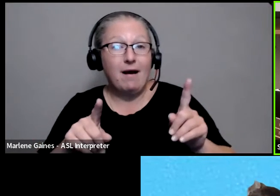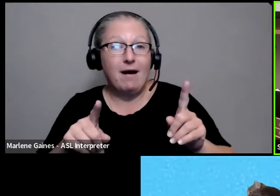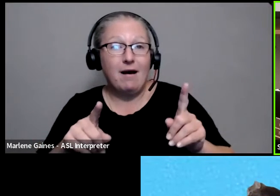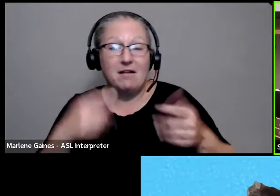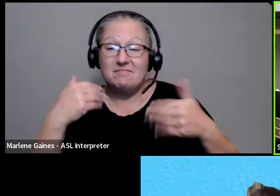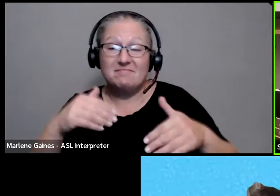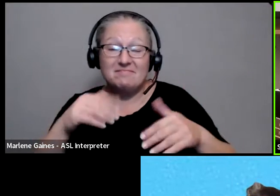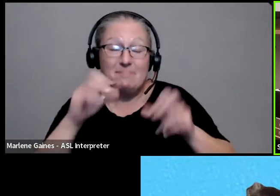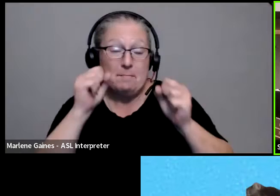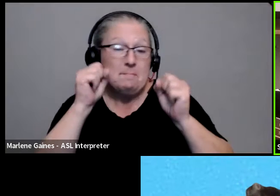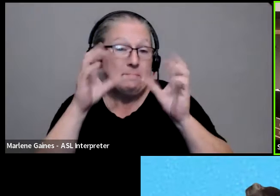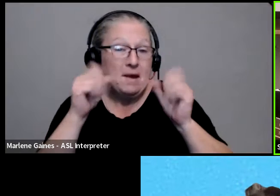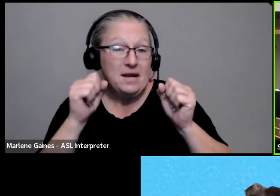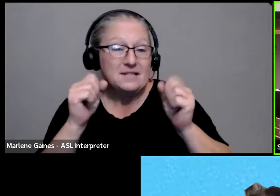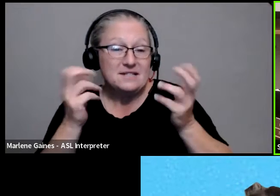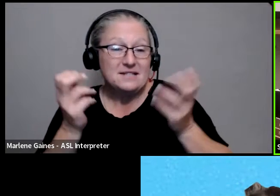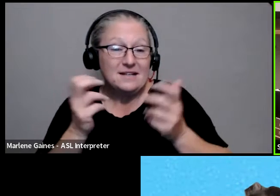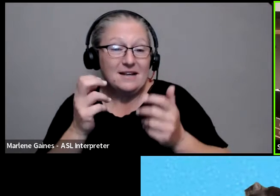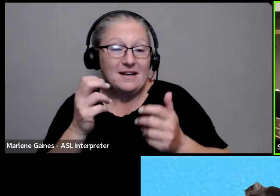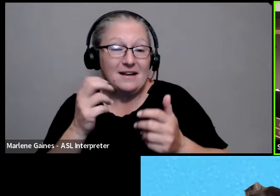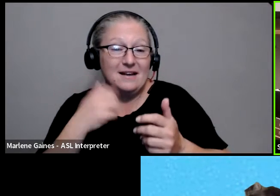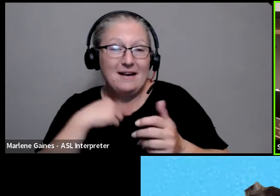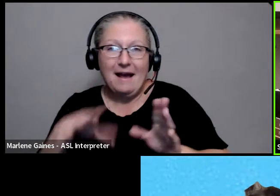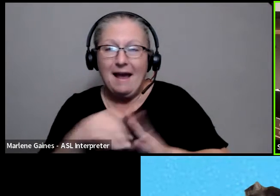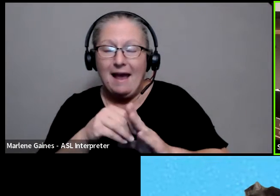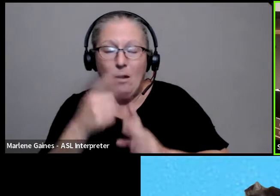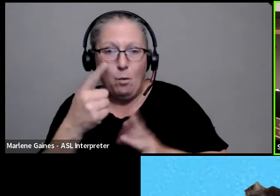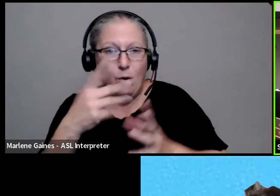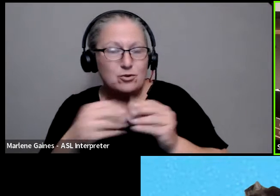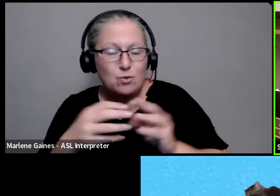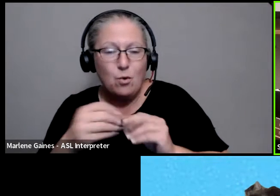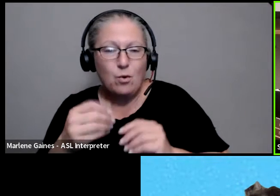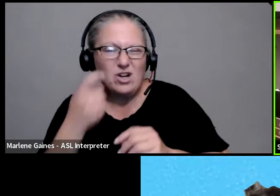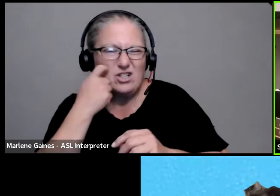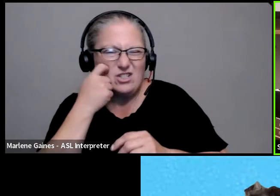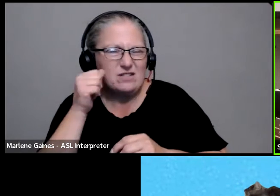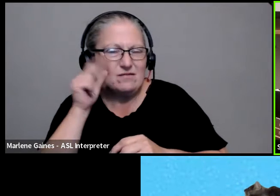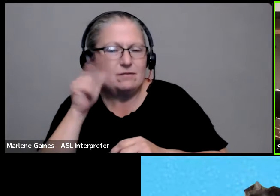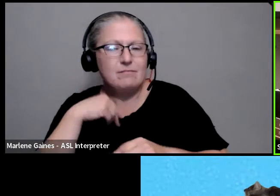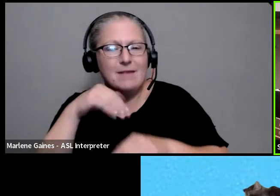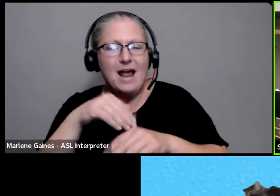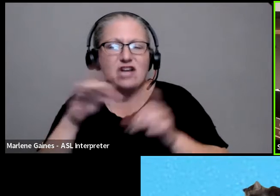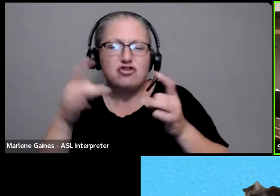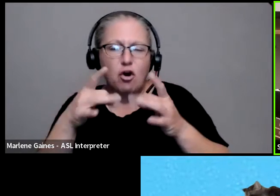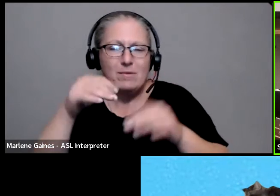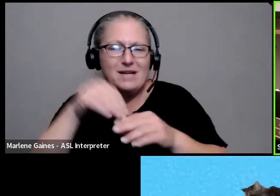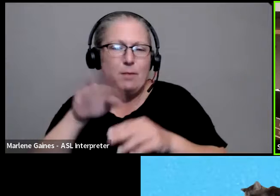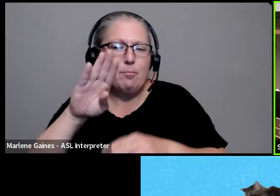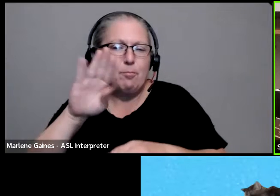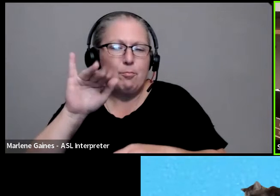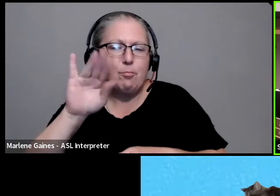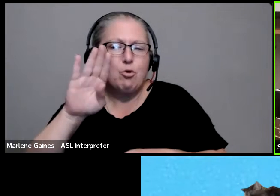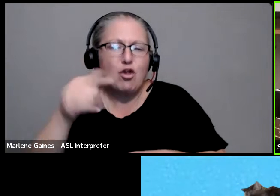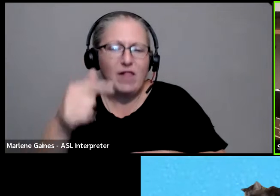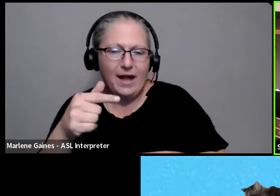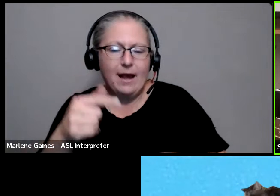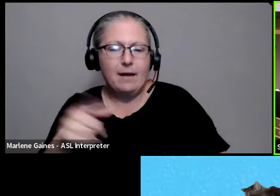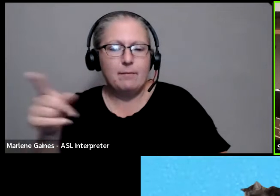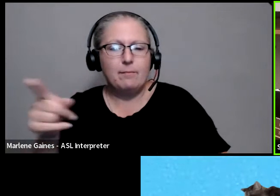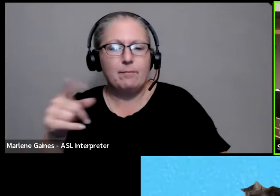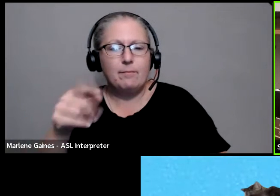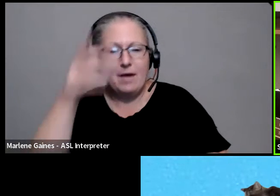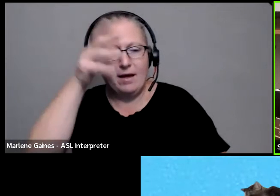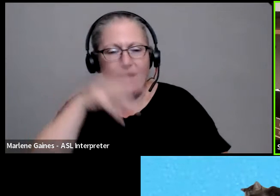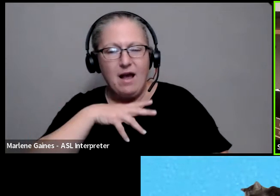quite amazing. In fact, I just got to add this one story. So just the other day, I was at Starbucks in Burlingame, and there's a guy